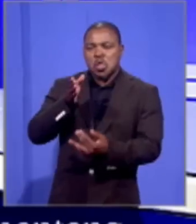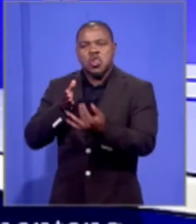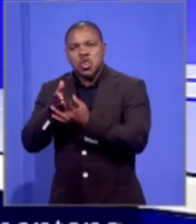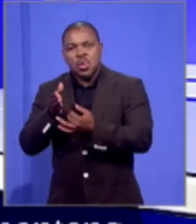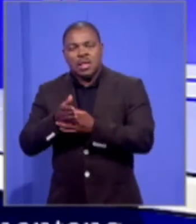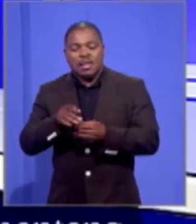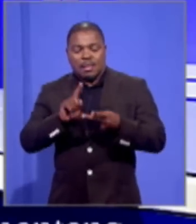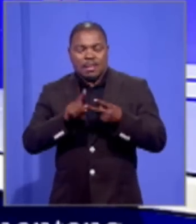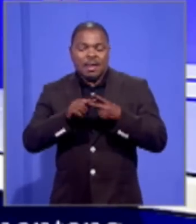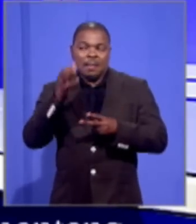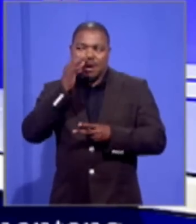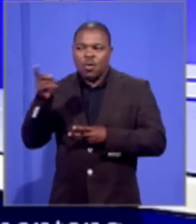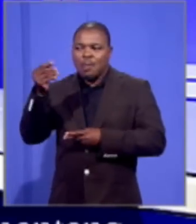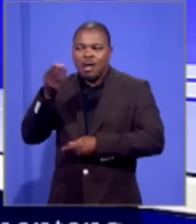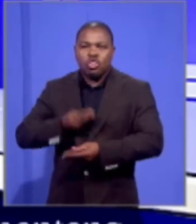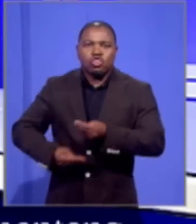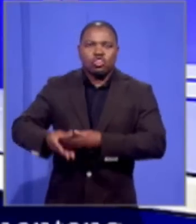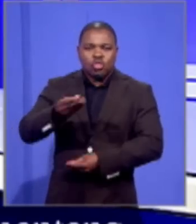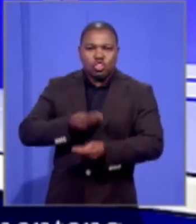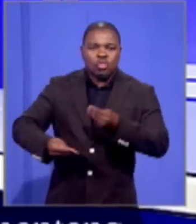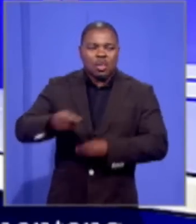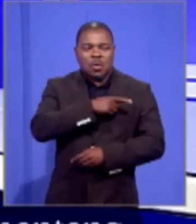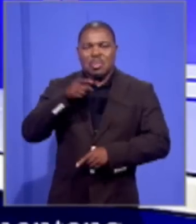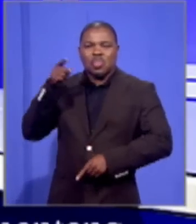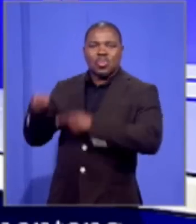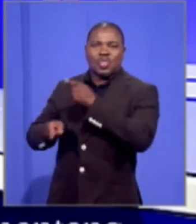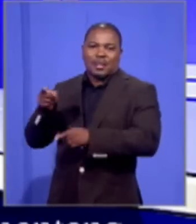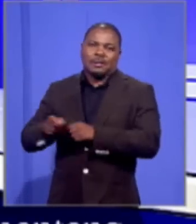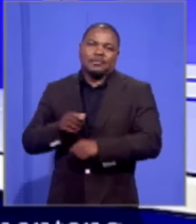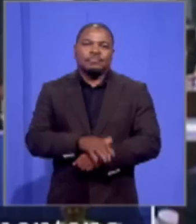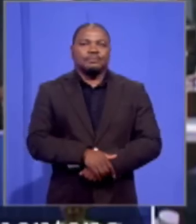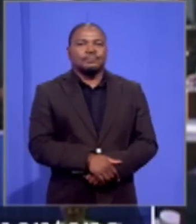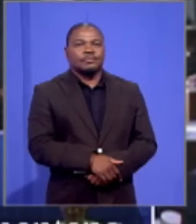o gweba ka tšhelete ka mokgwa wo o sego molaong.